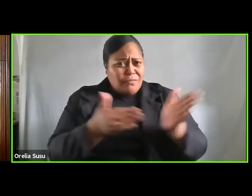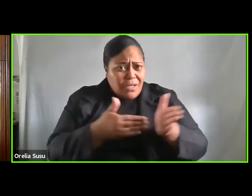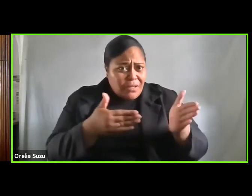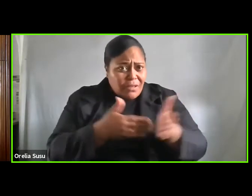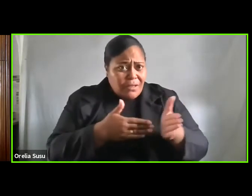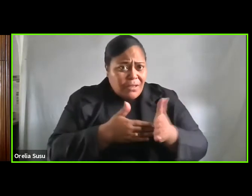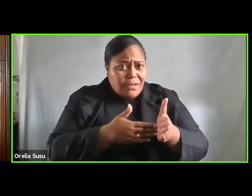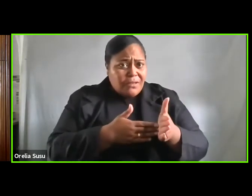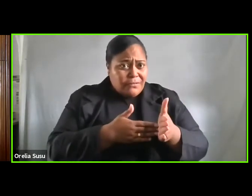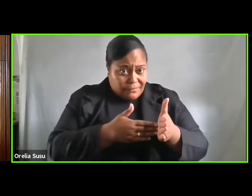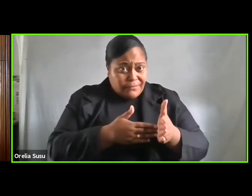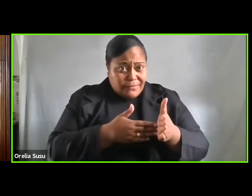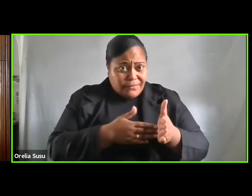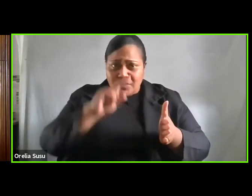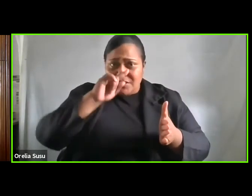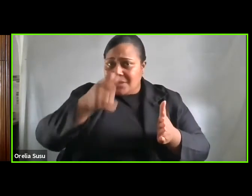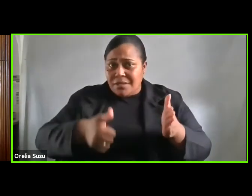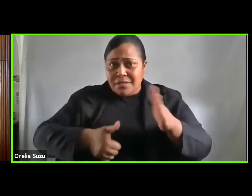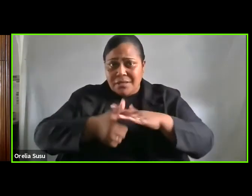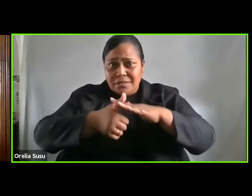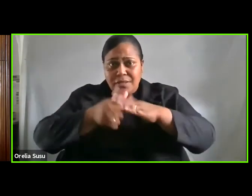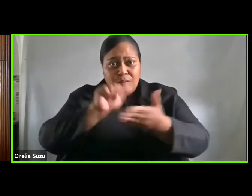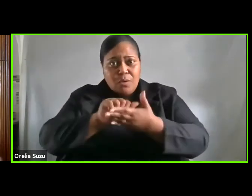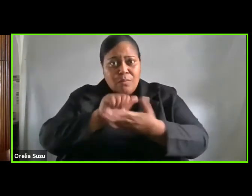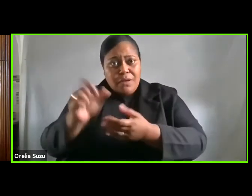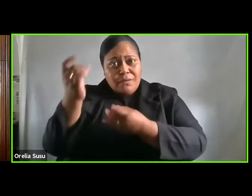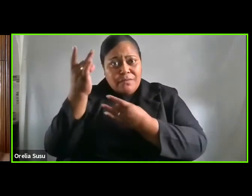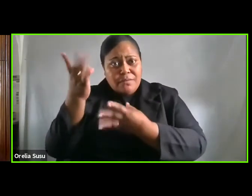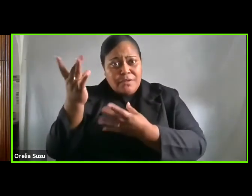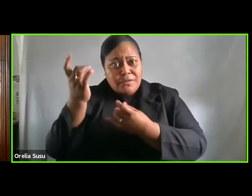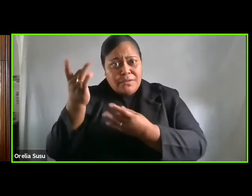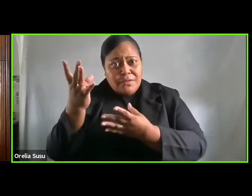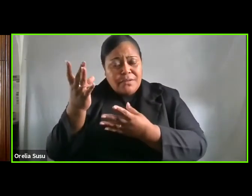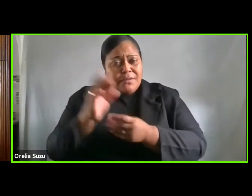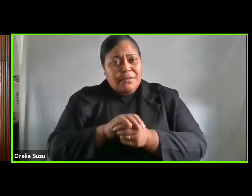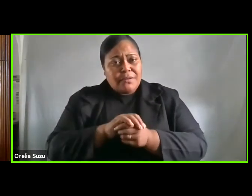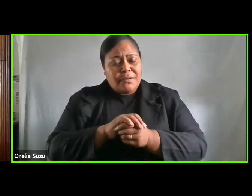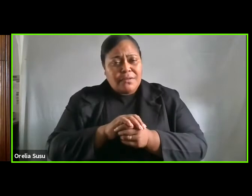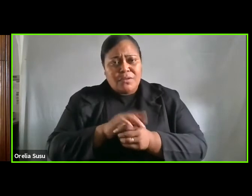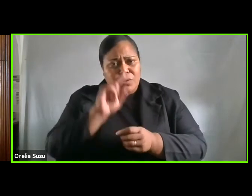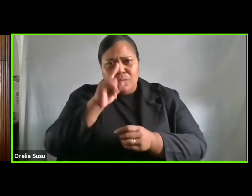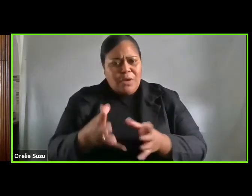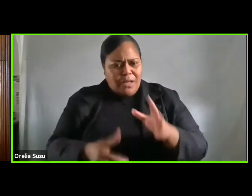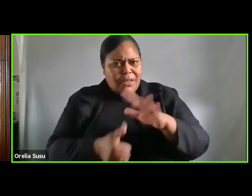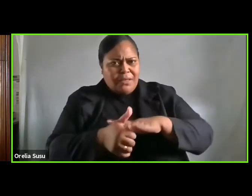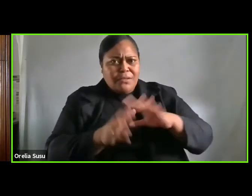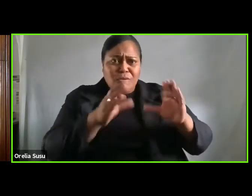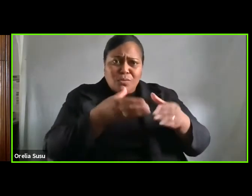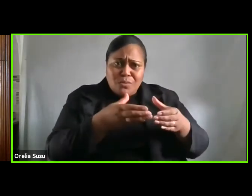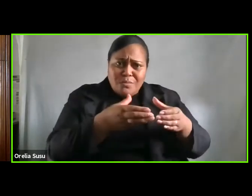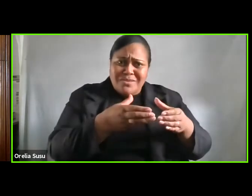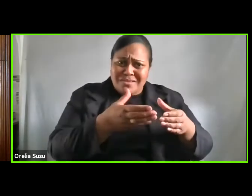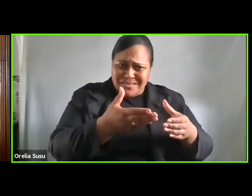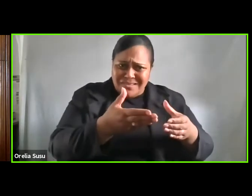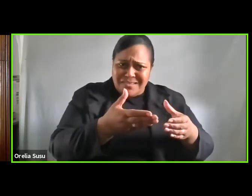access information access the the groups or even access spaces there it's about